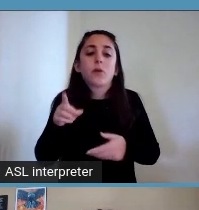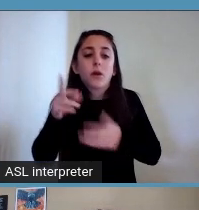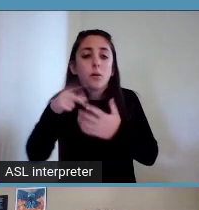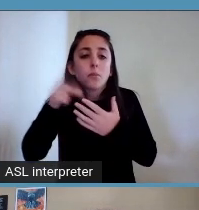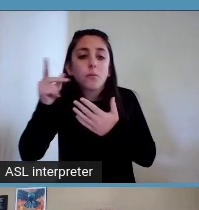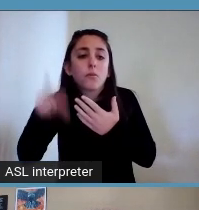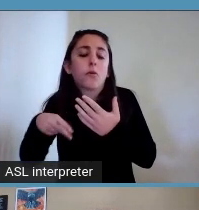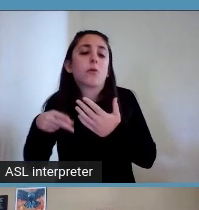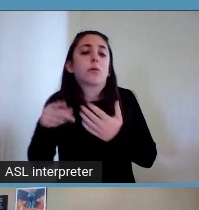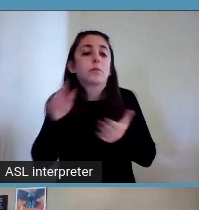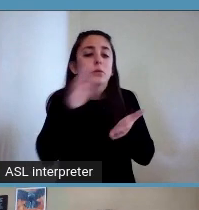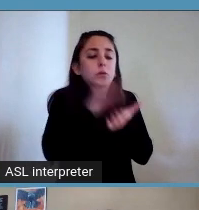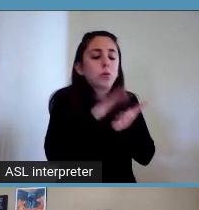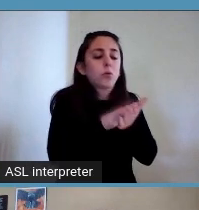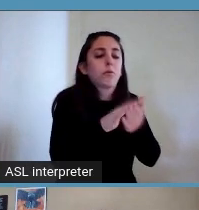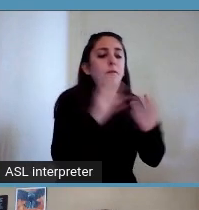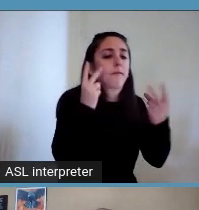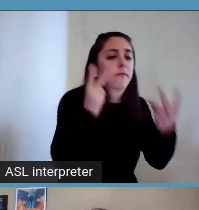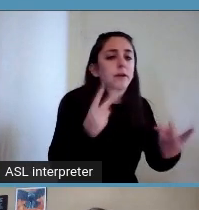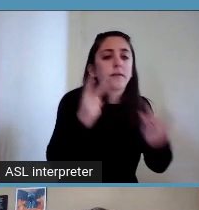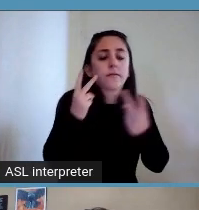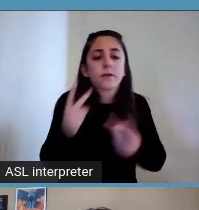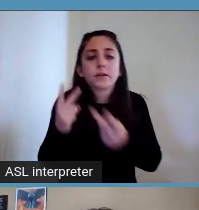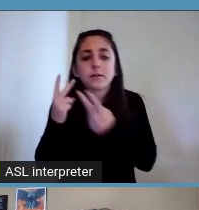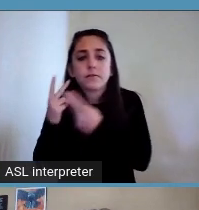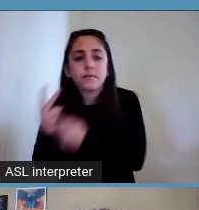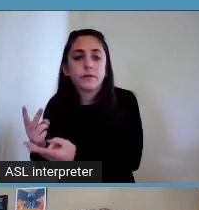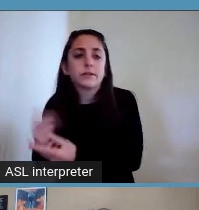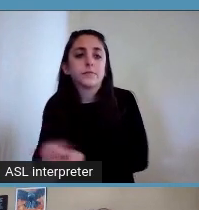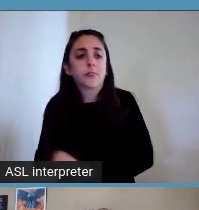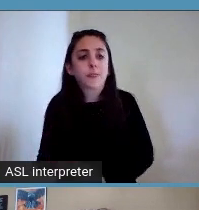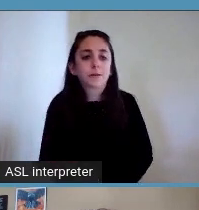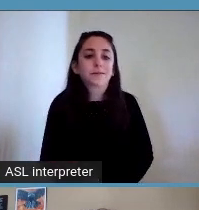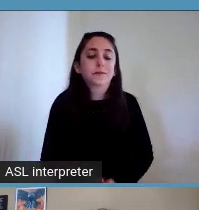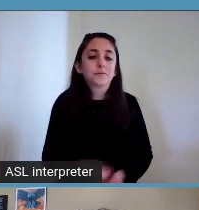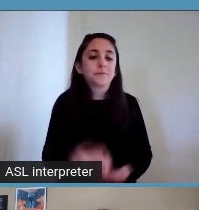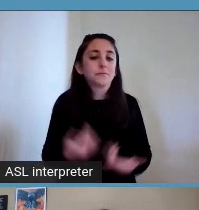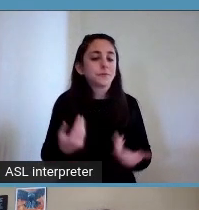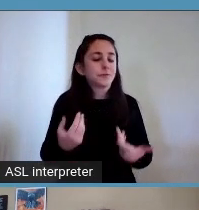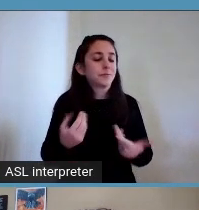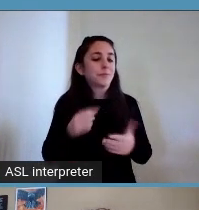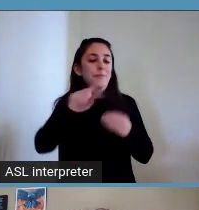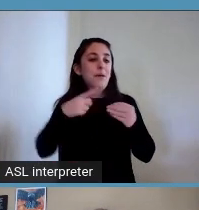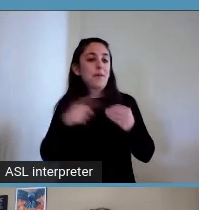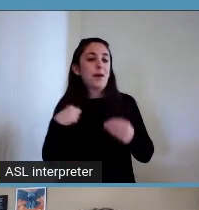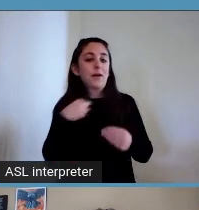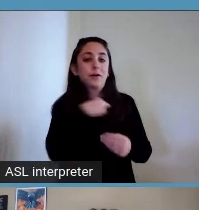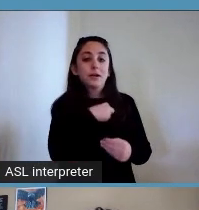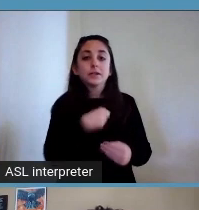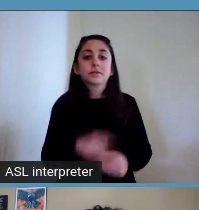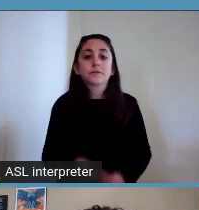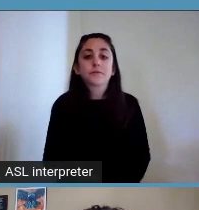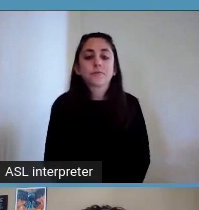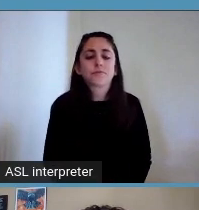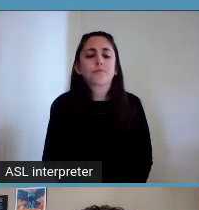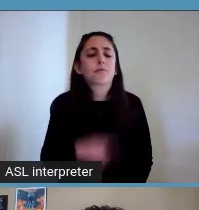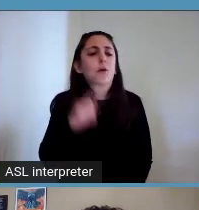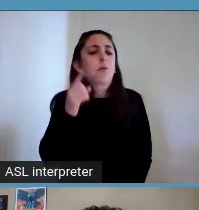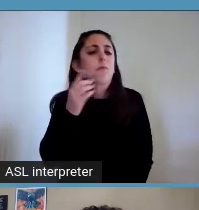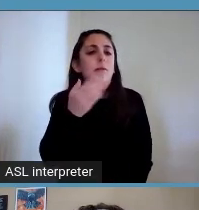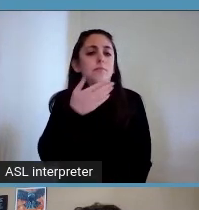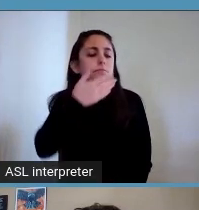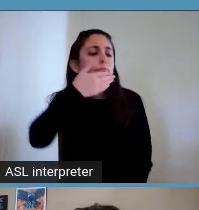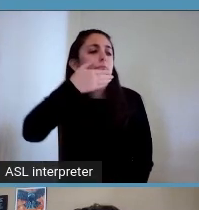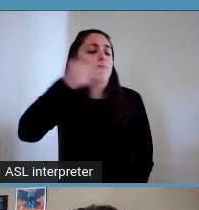visits during the school year as well. So that's us in a nutshell. And one of the best things about being